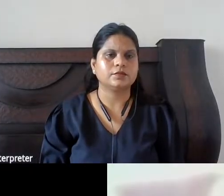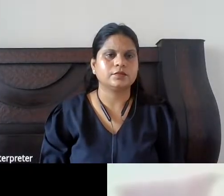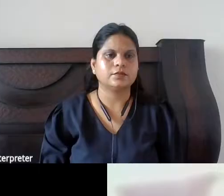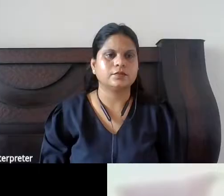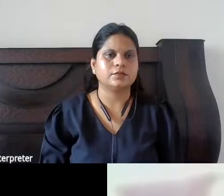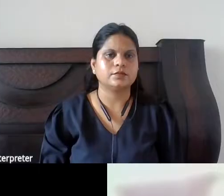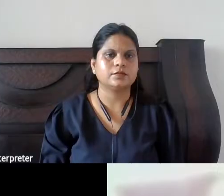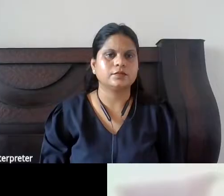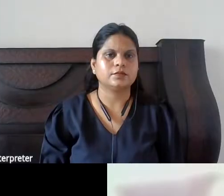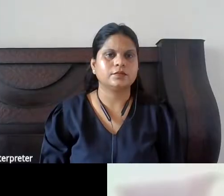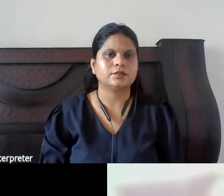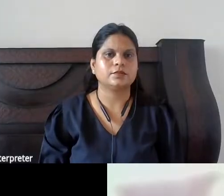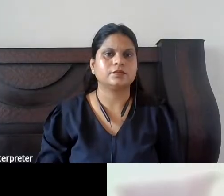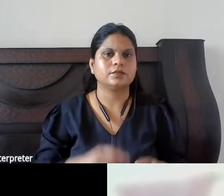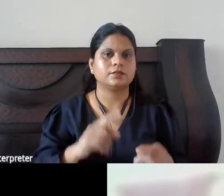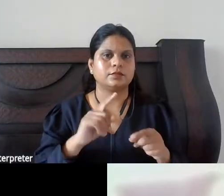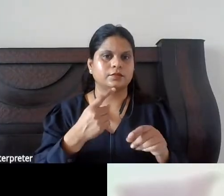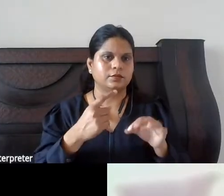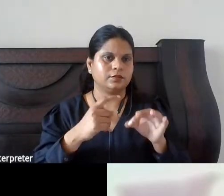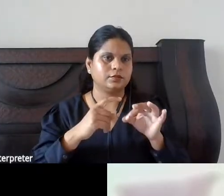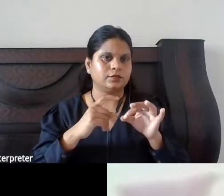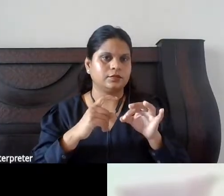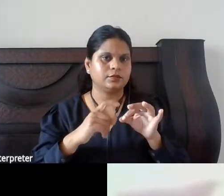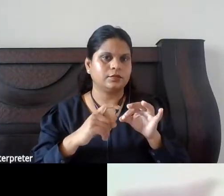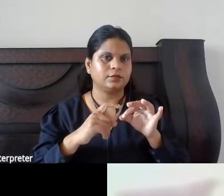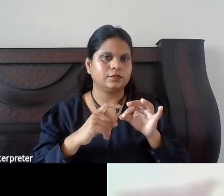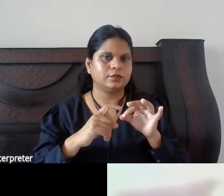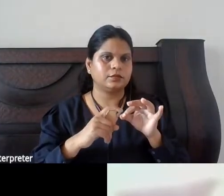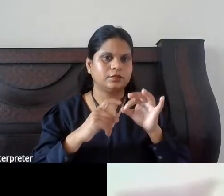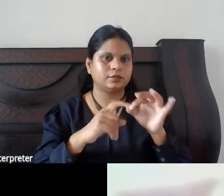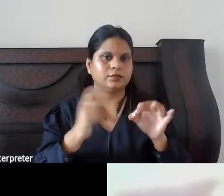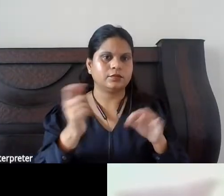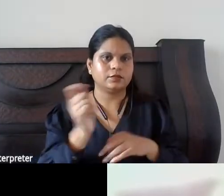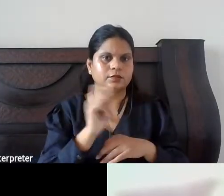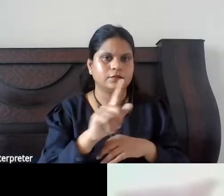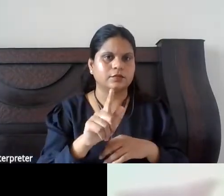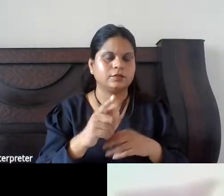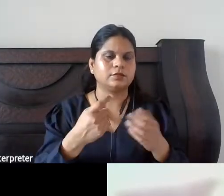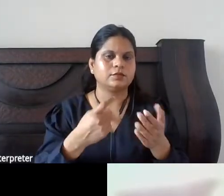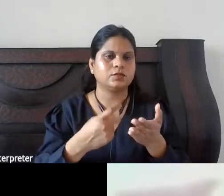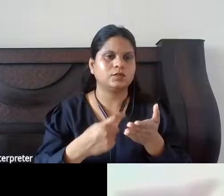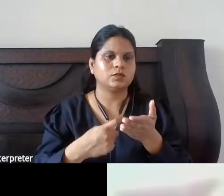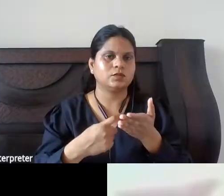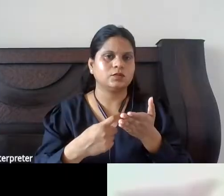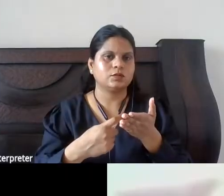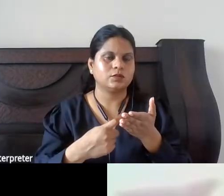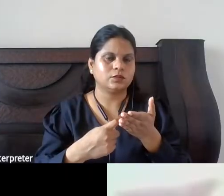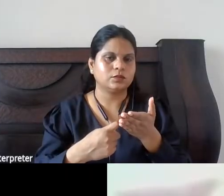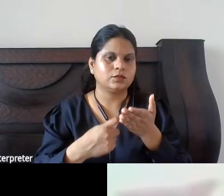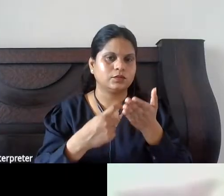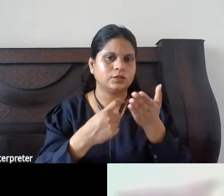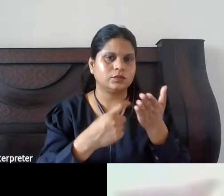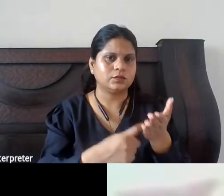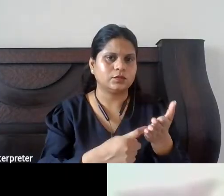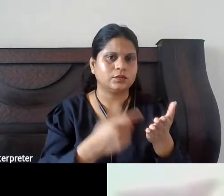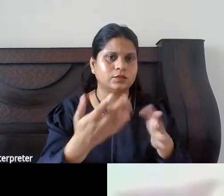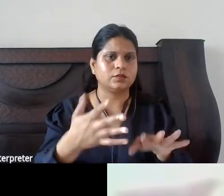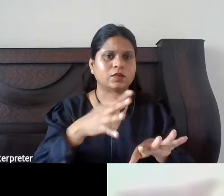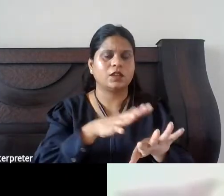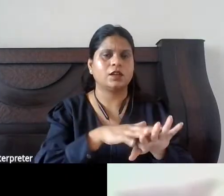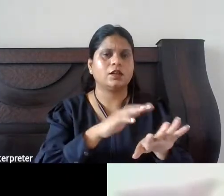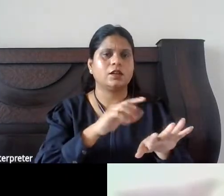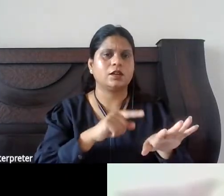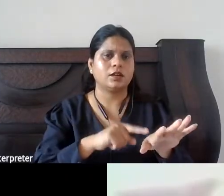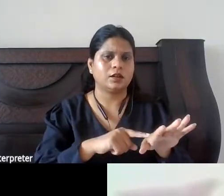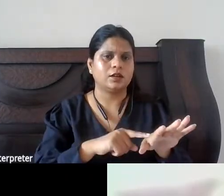a question. It is just a request to all of the leaders of disability sector that inclusion will happen by our